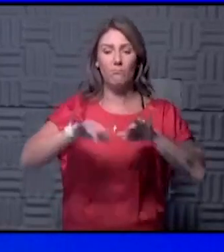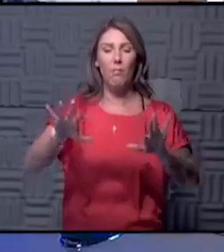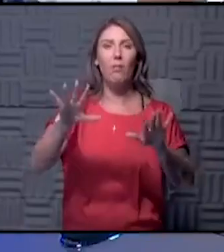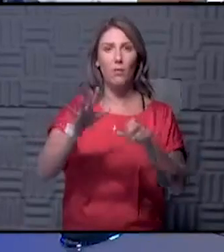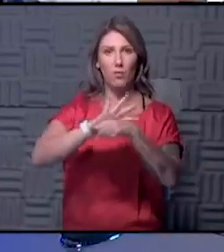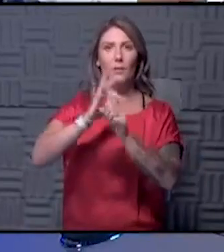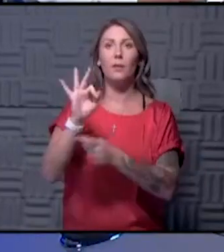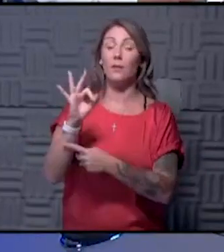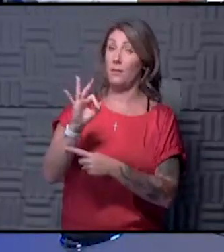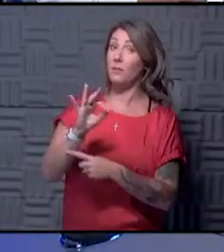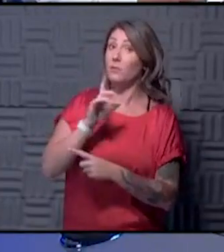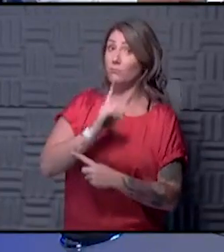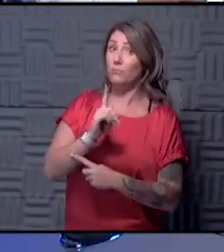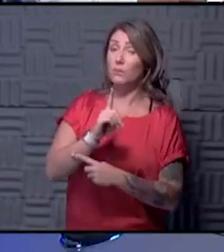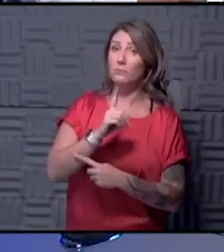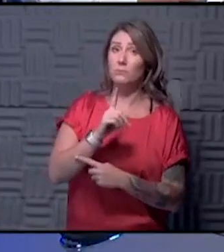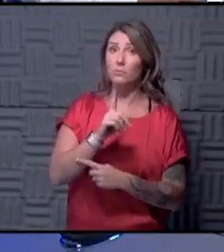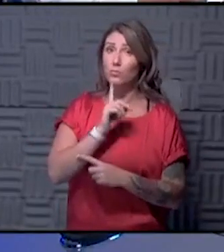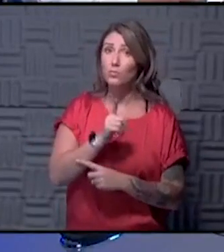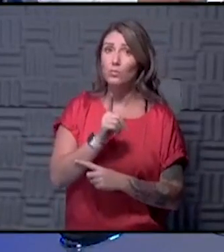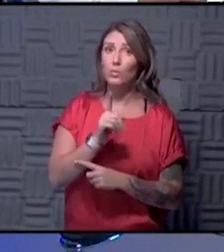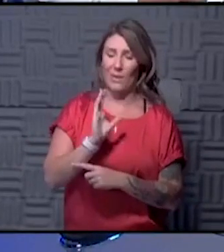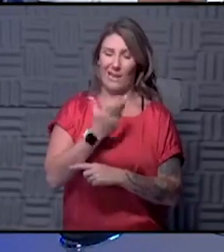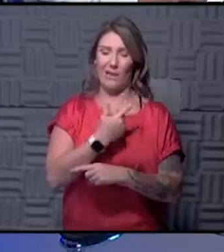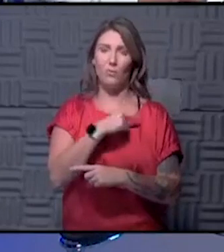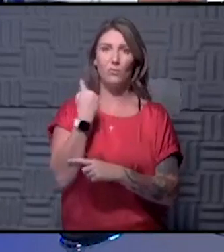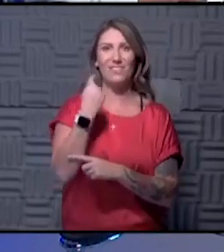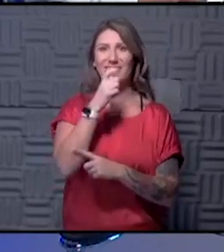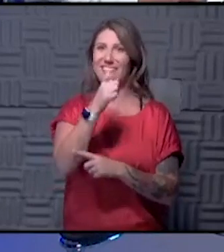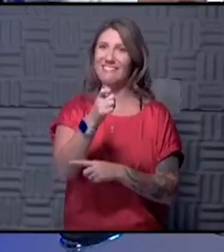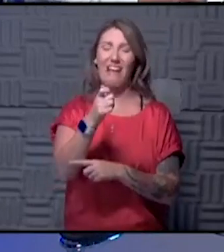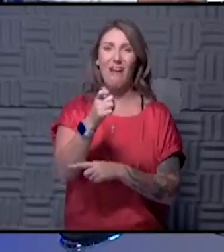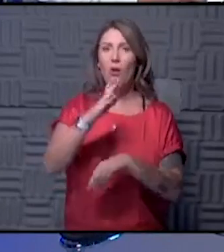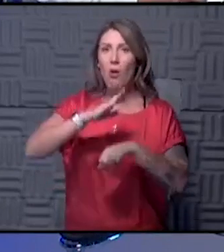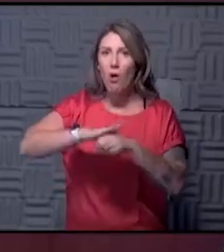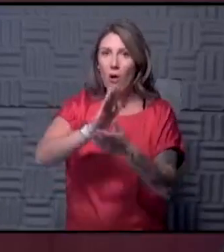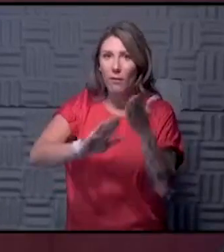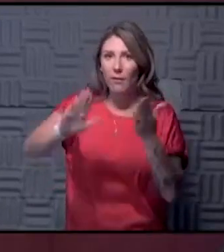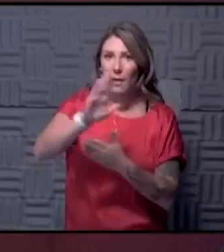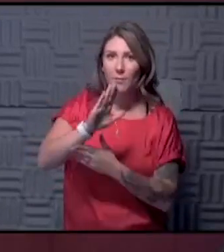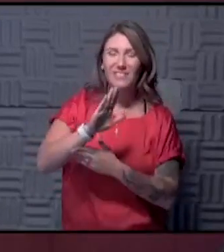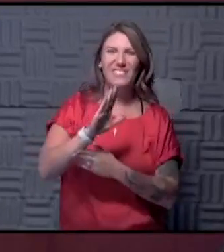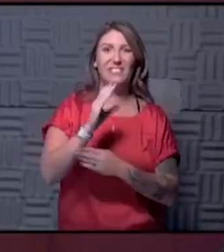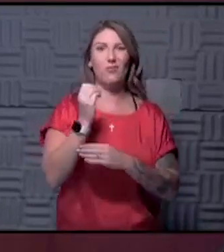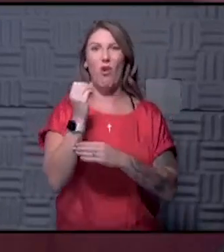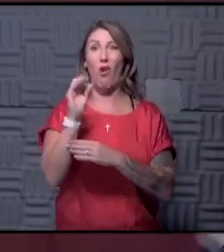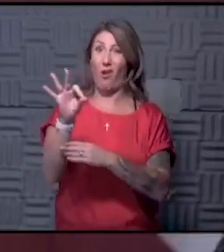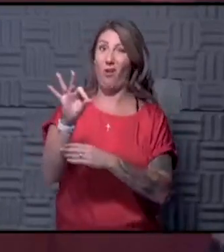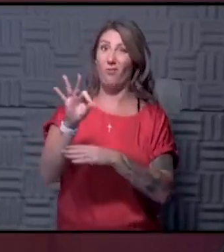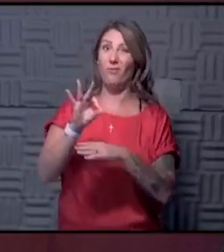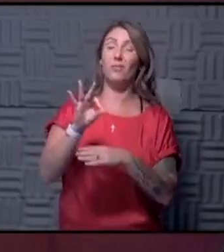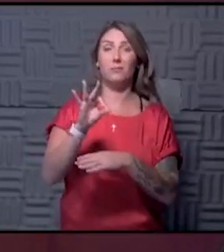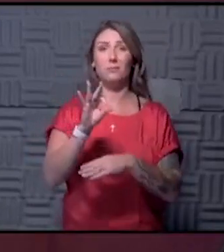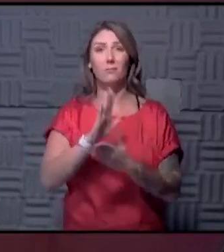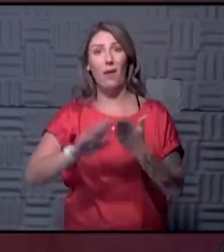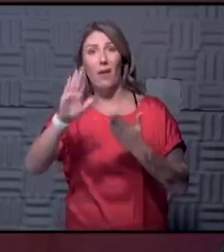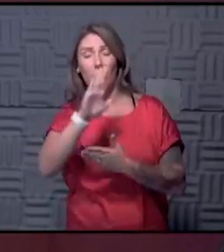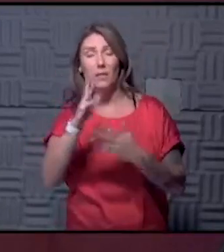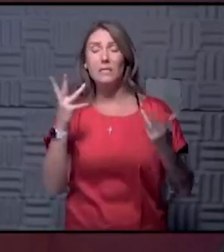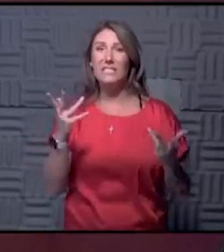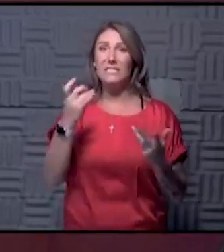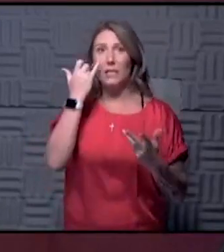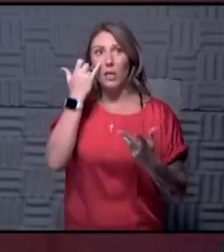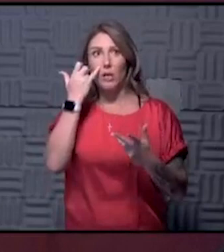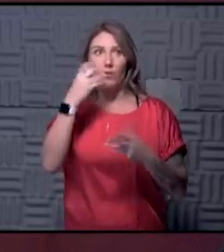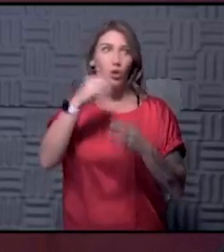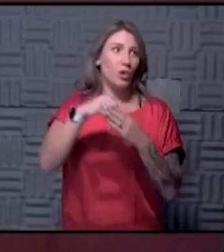disease. Well, I think that's really true. I don't think our risk is on campus. Our risk is off campus for all of us. I mean, it is whether you're in the grocery store, or you're